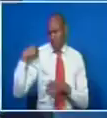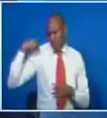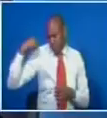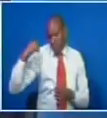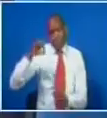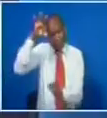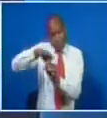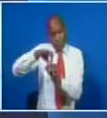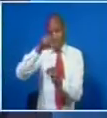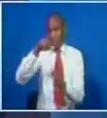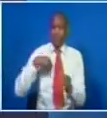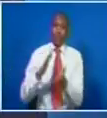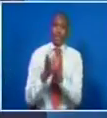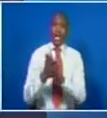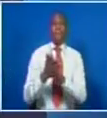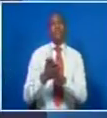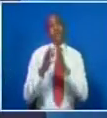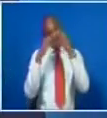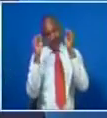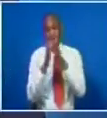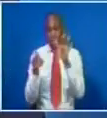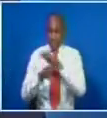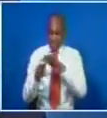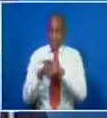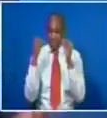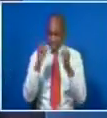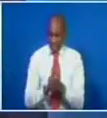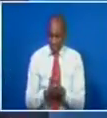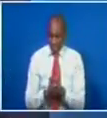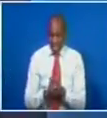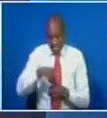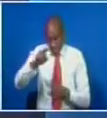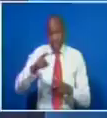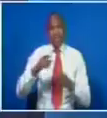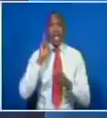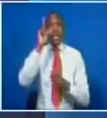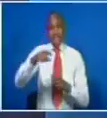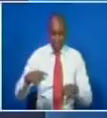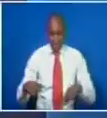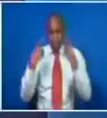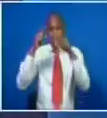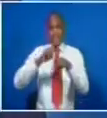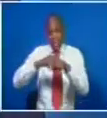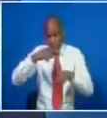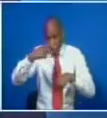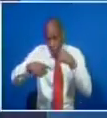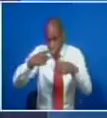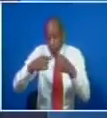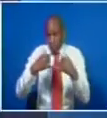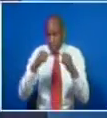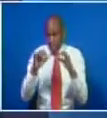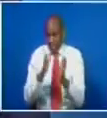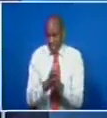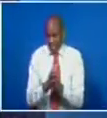them to those positions at that time. They disagreed in the course of implementation